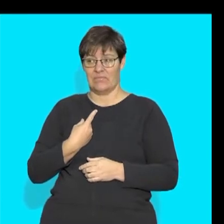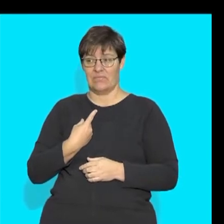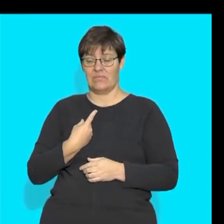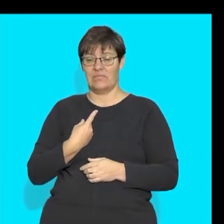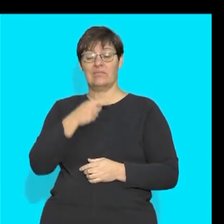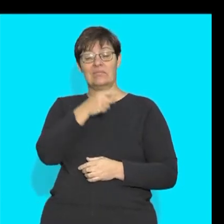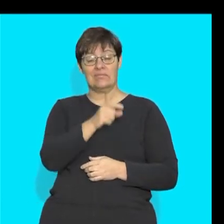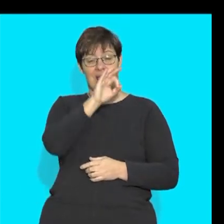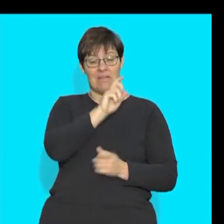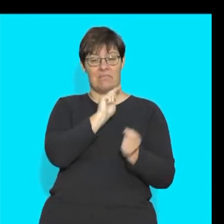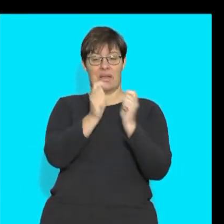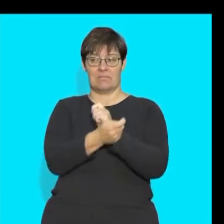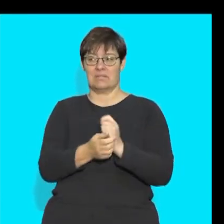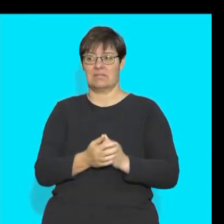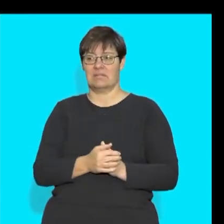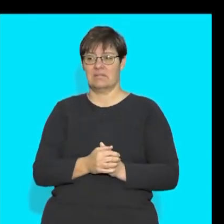frequency becomes